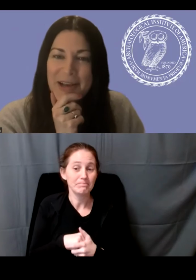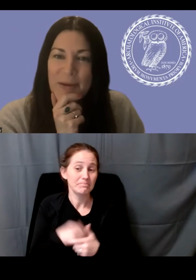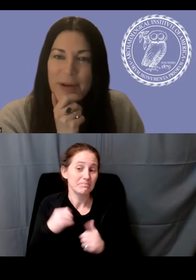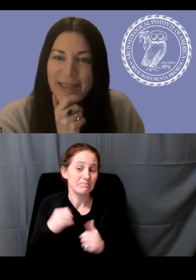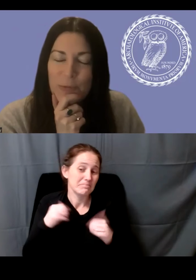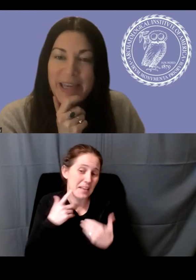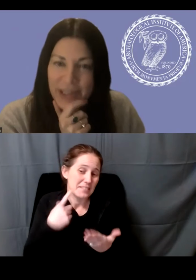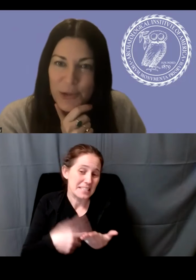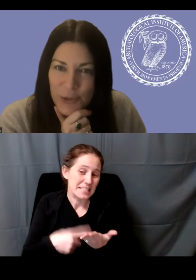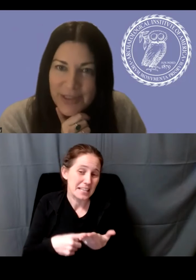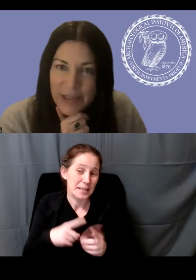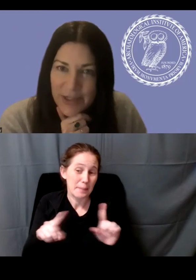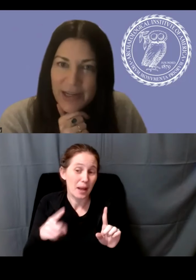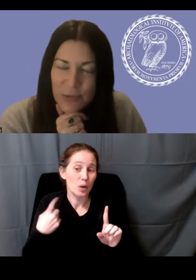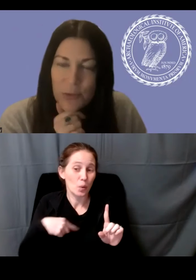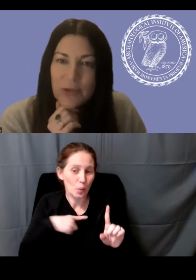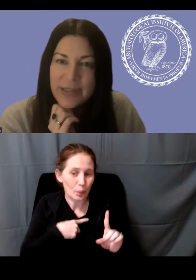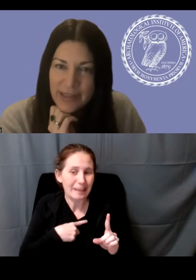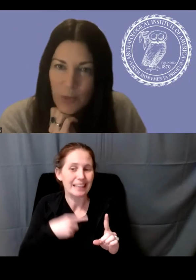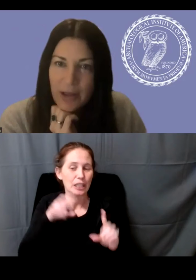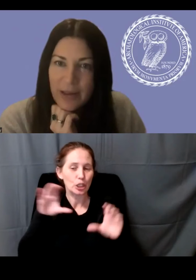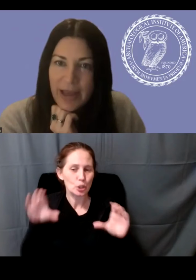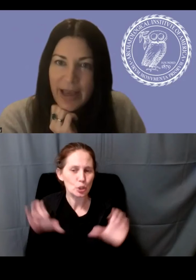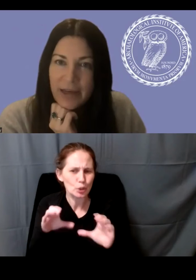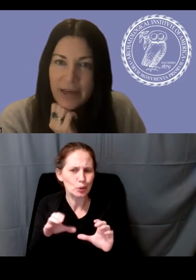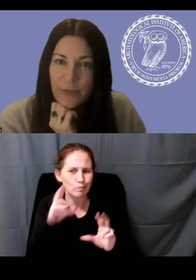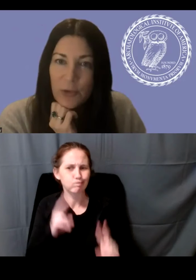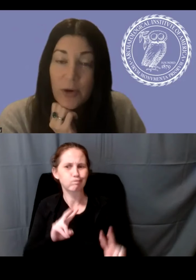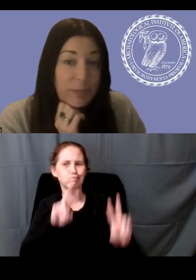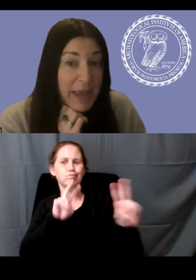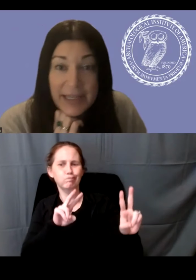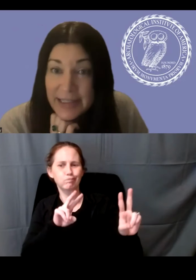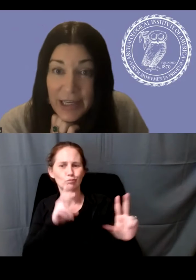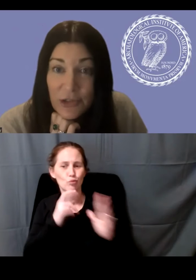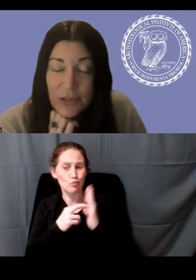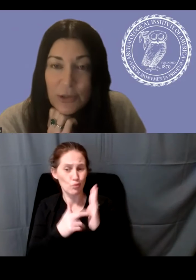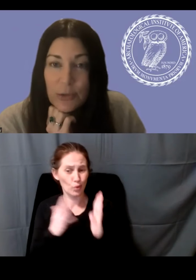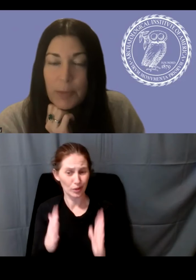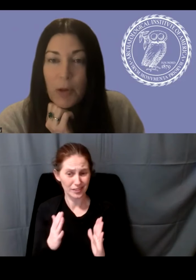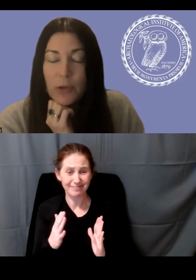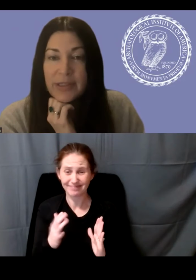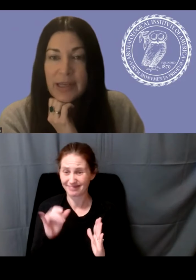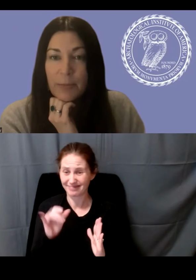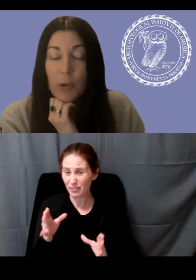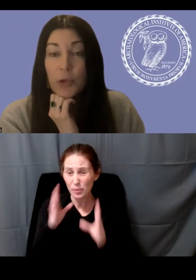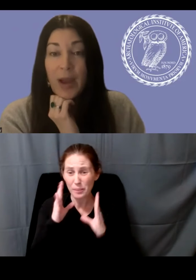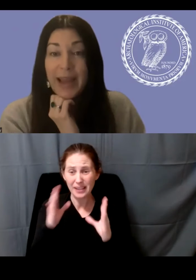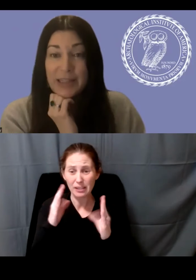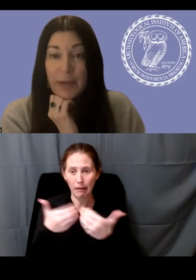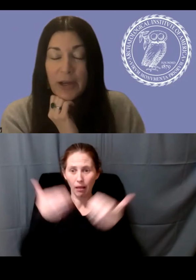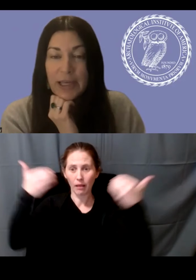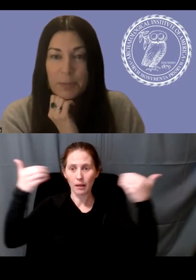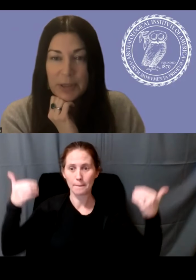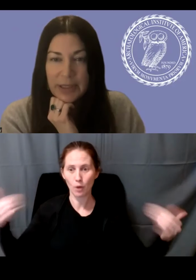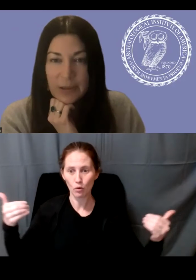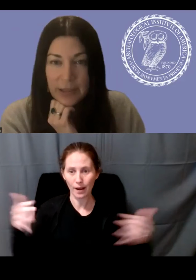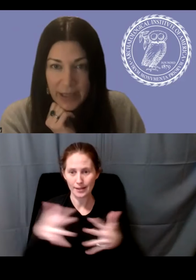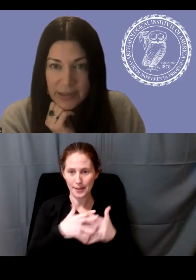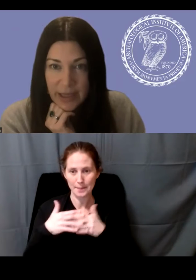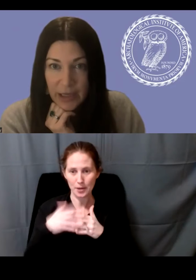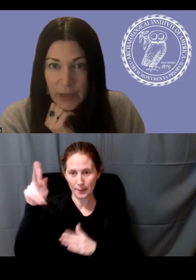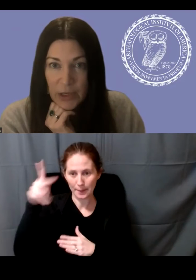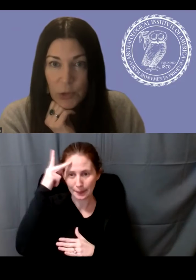discussion. But we do divinize rulers as well. And if you are paying attention to the polarized American